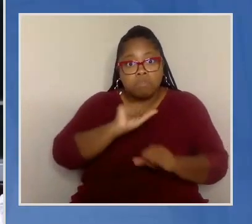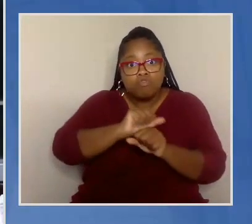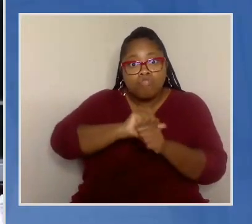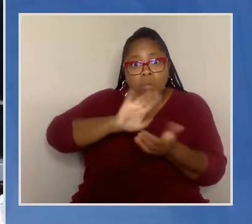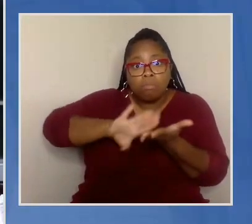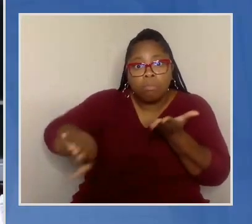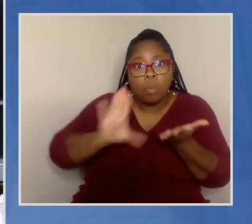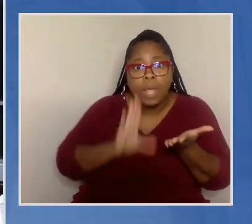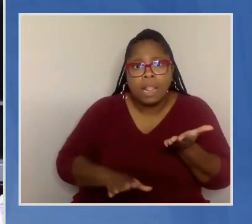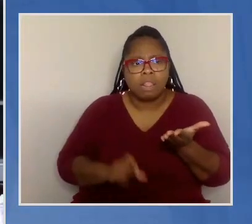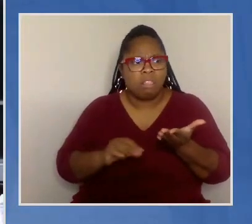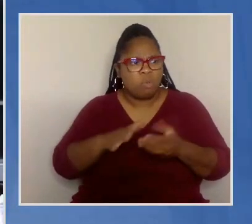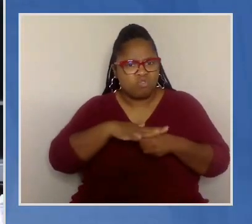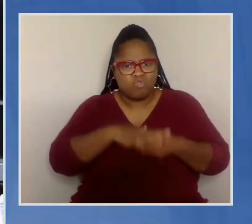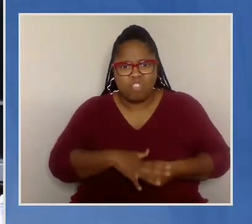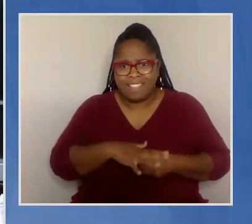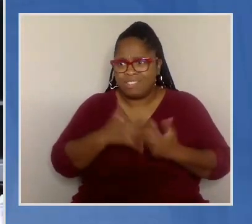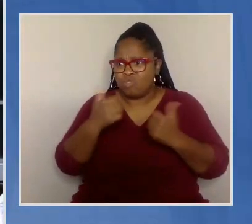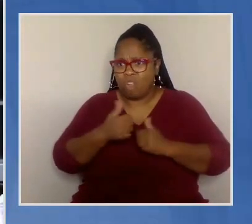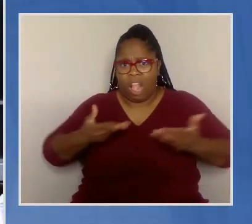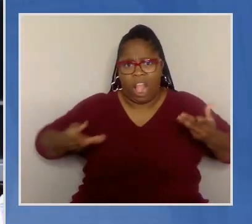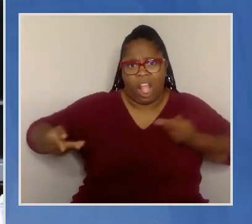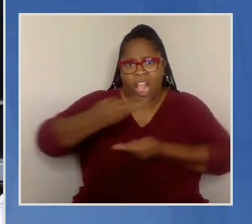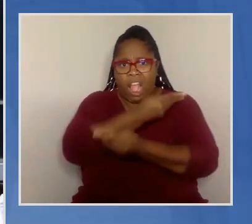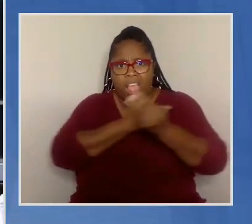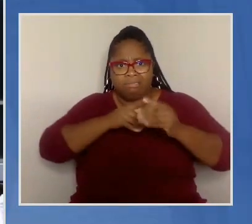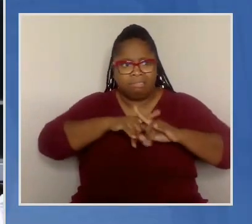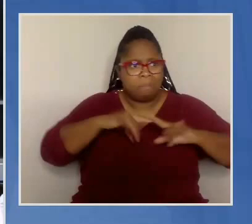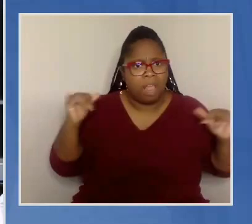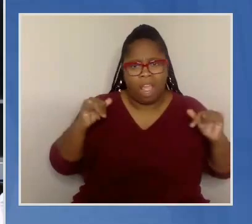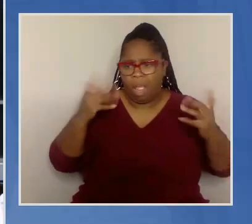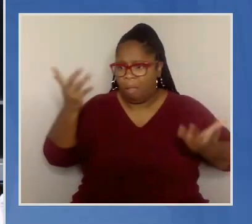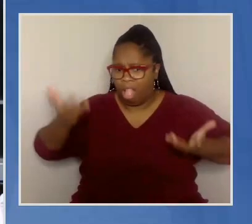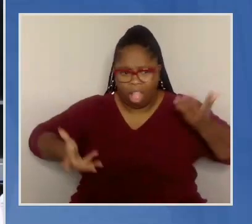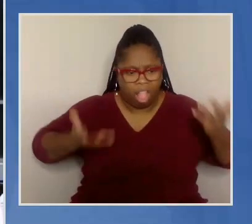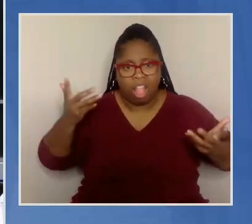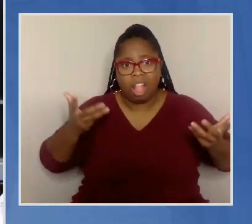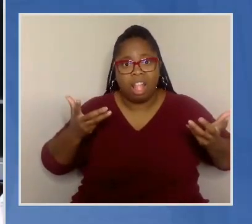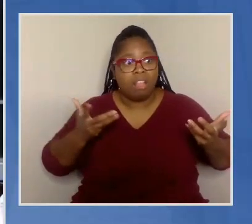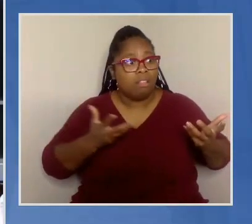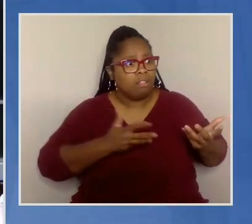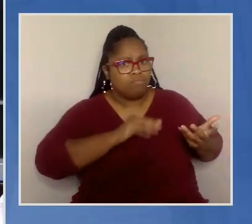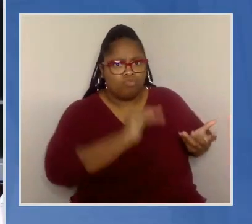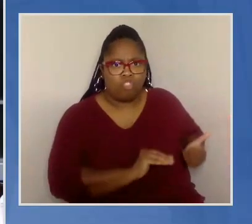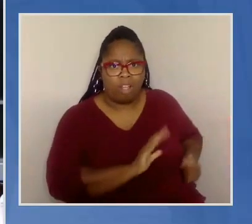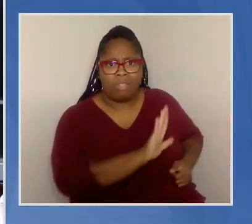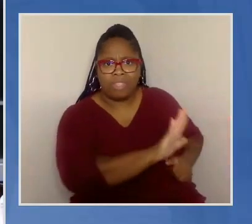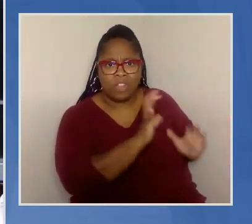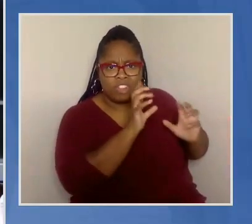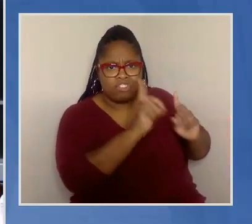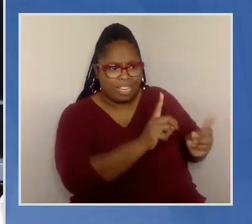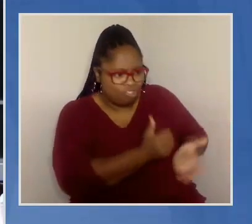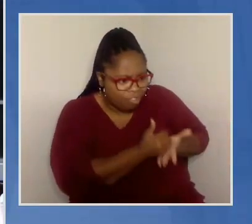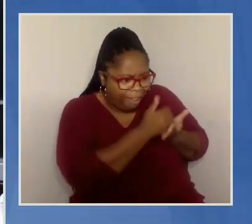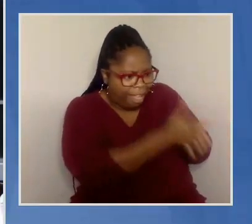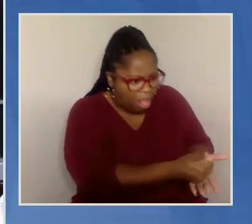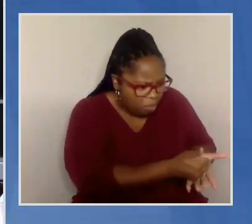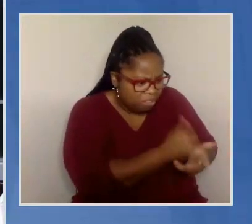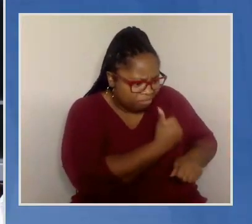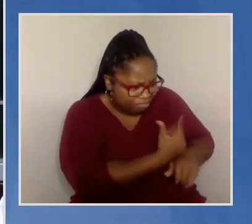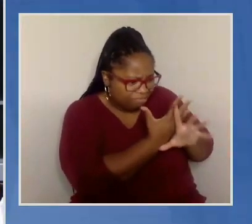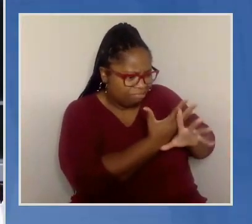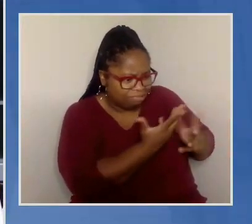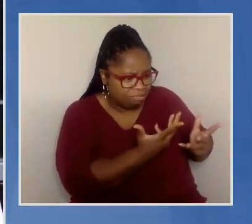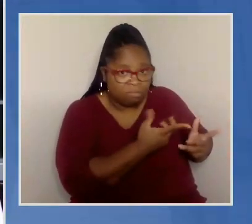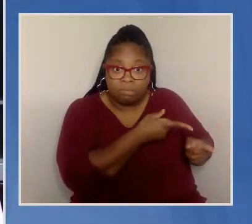job or the stress of juggling it all, worried about getting your child's education and